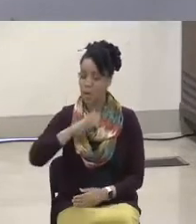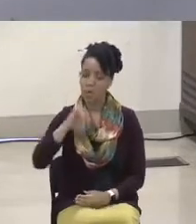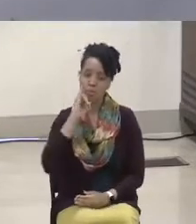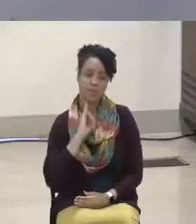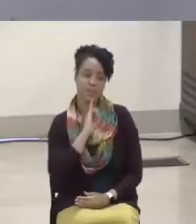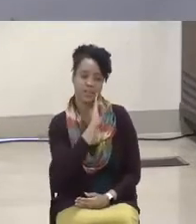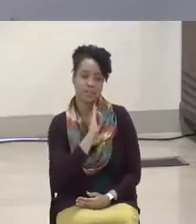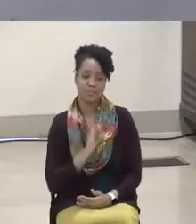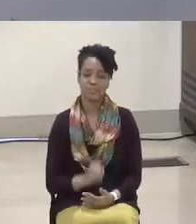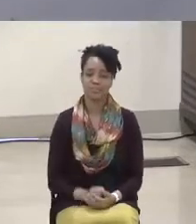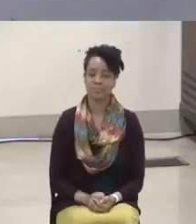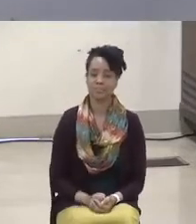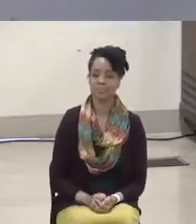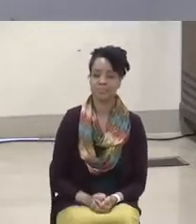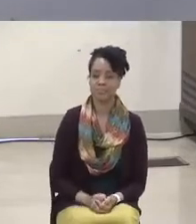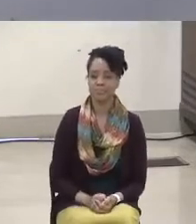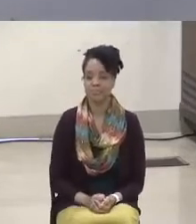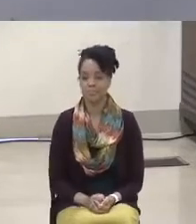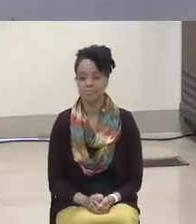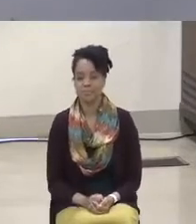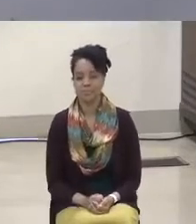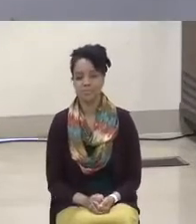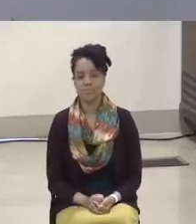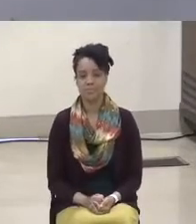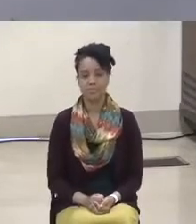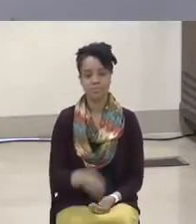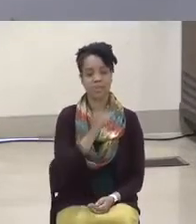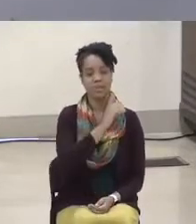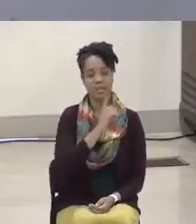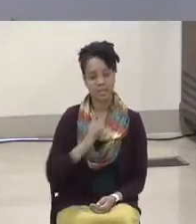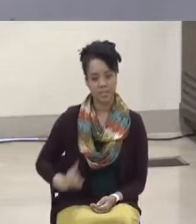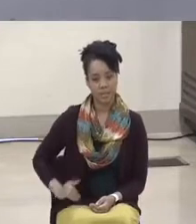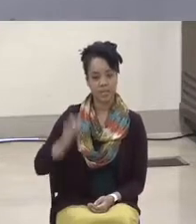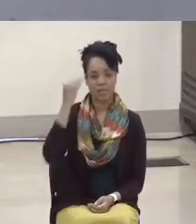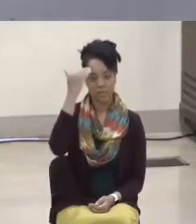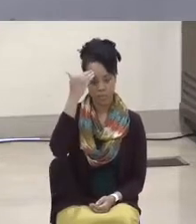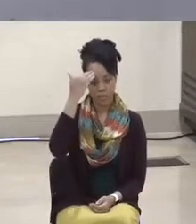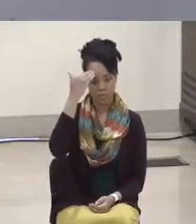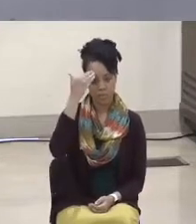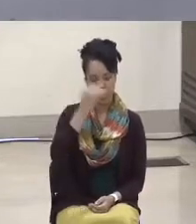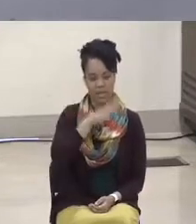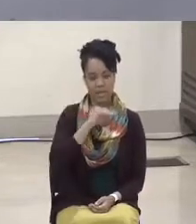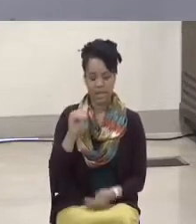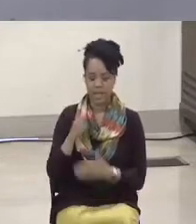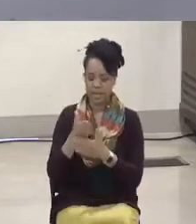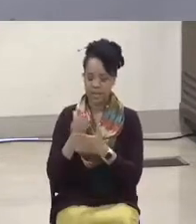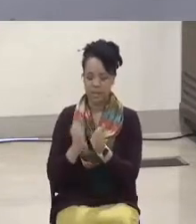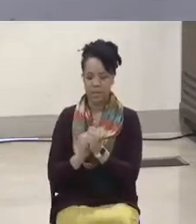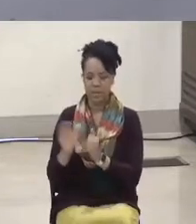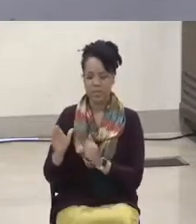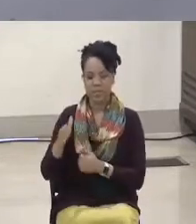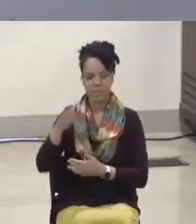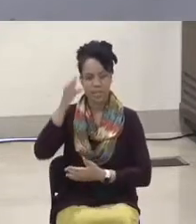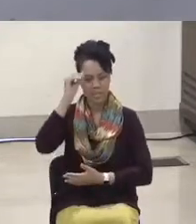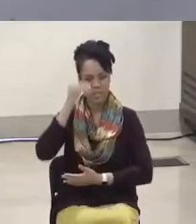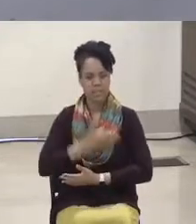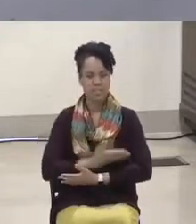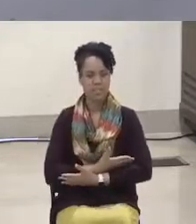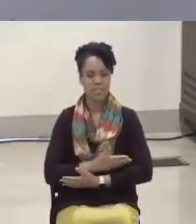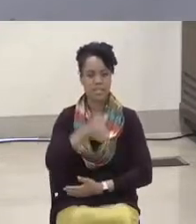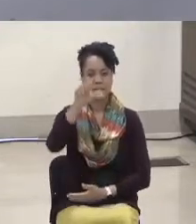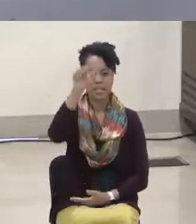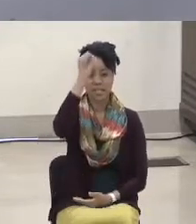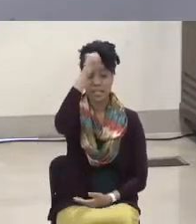que lo unja como rey sobre Israel. David knew and shared with his son Solomon that